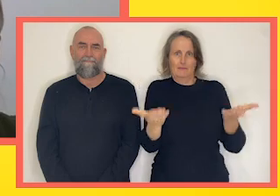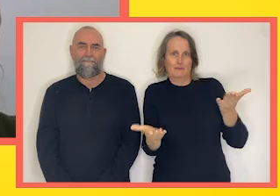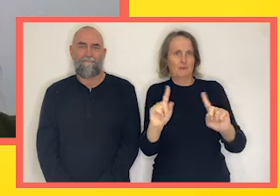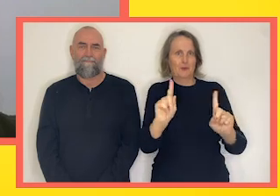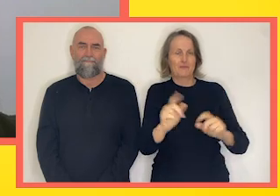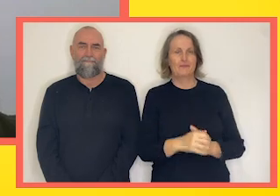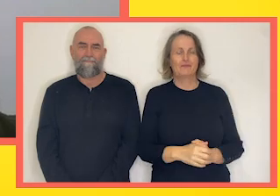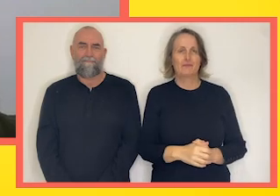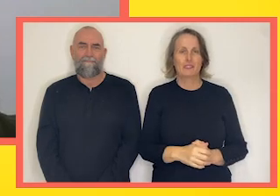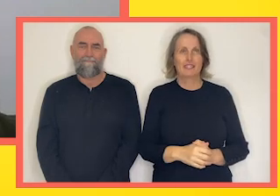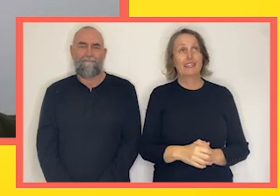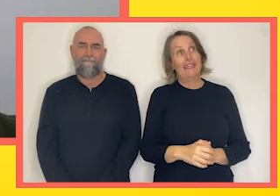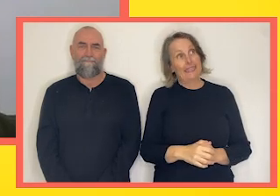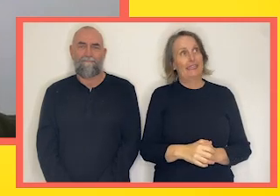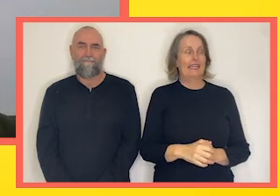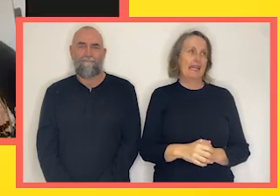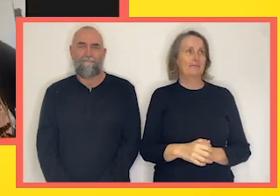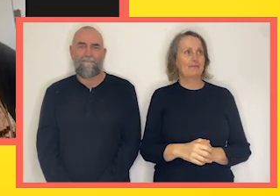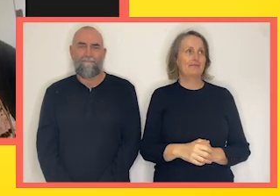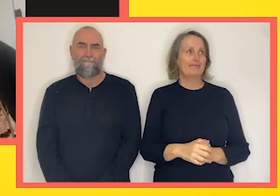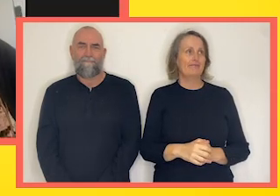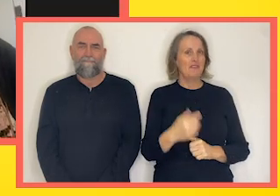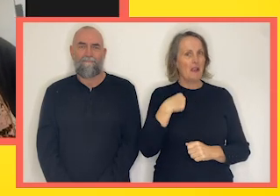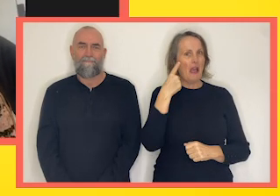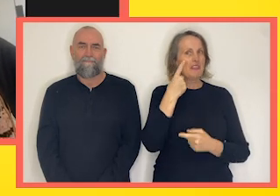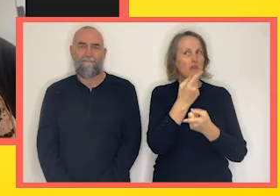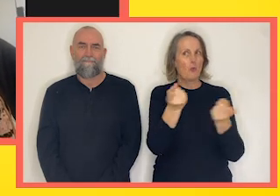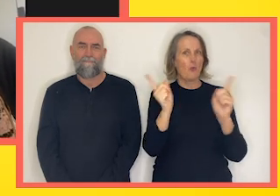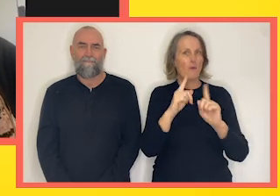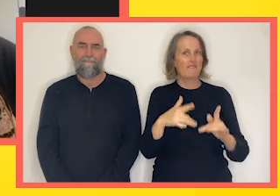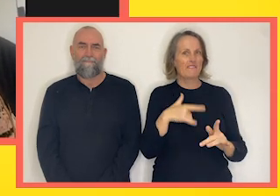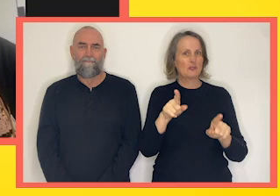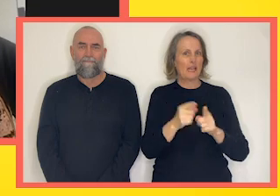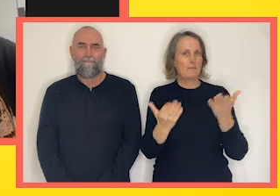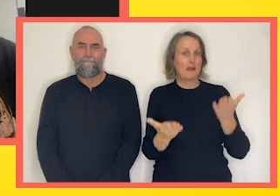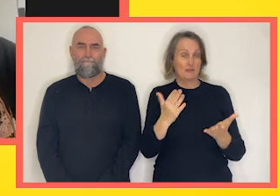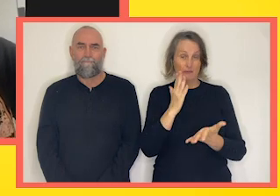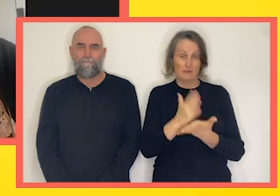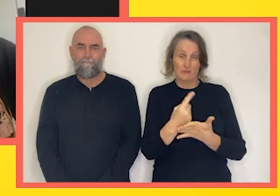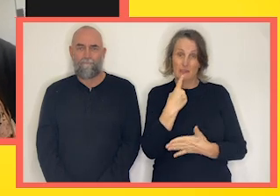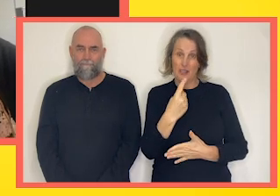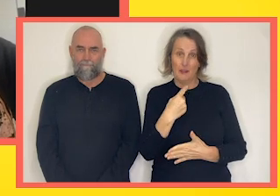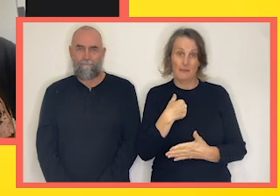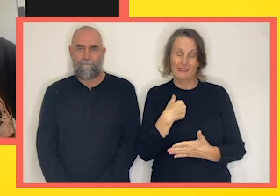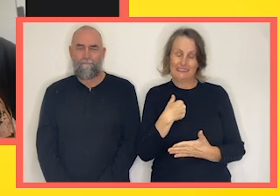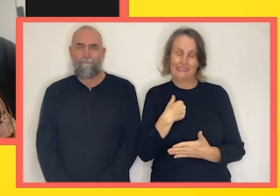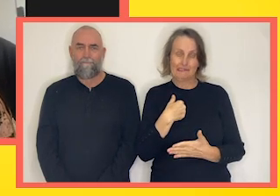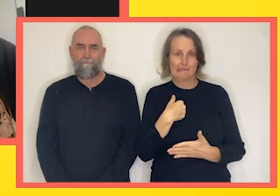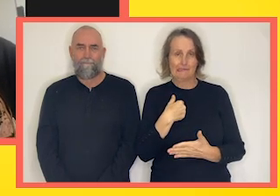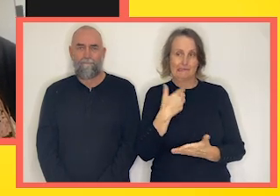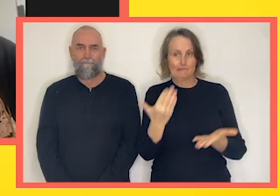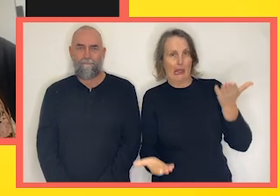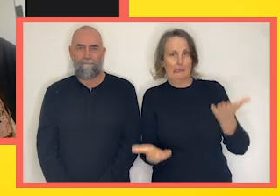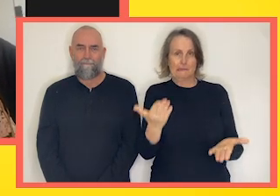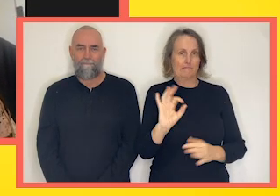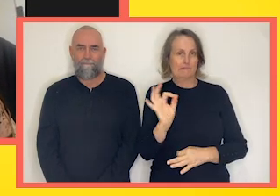work-life balance, eh? That is, I think everyone struggles with that at the moment. I really, really am struggling with it. I've got